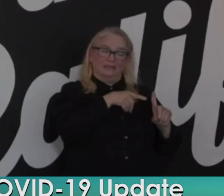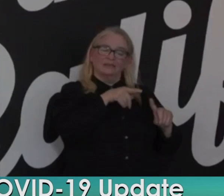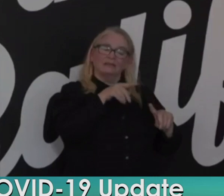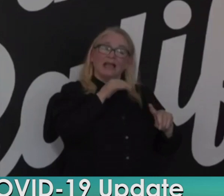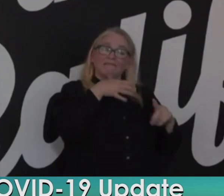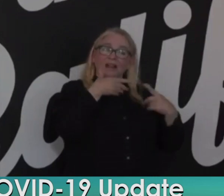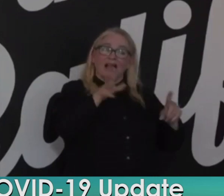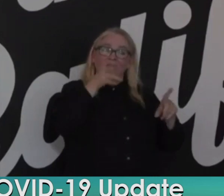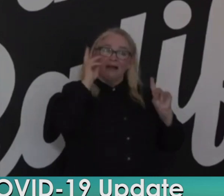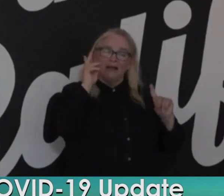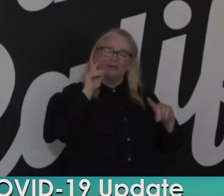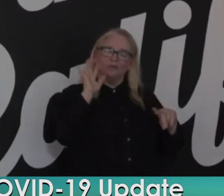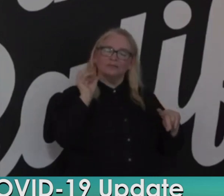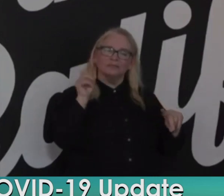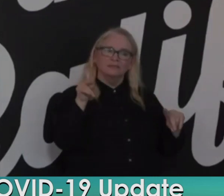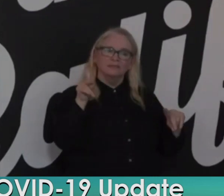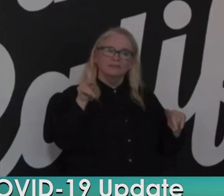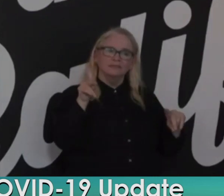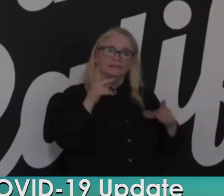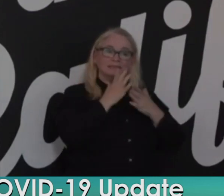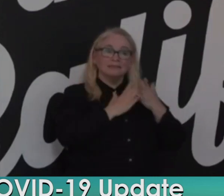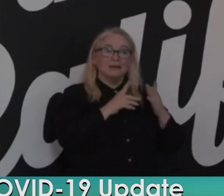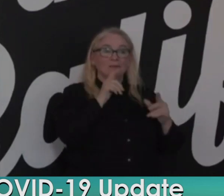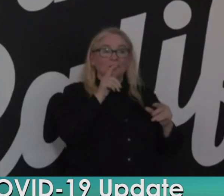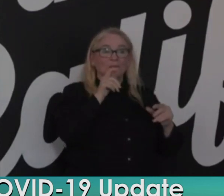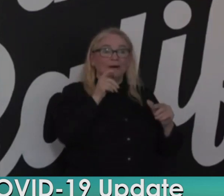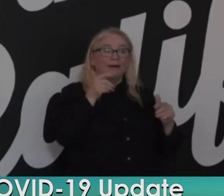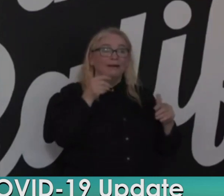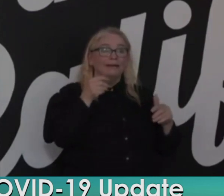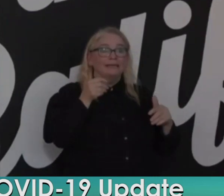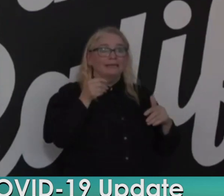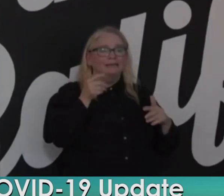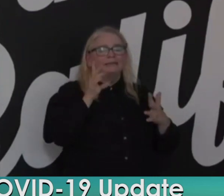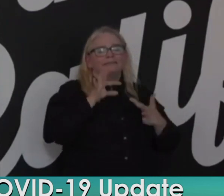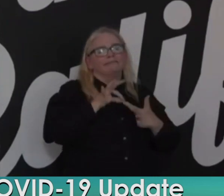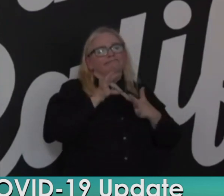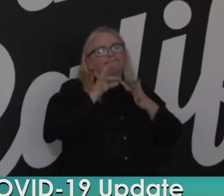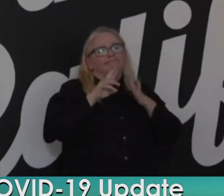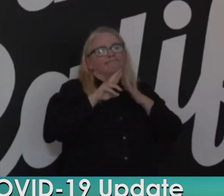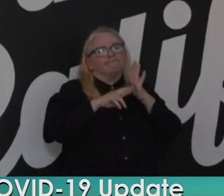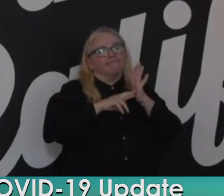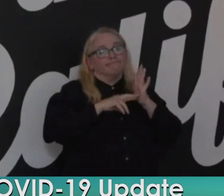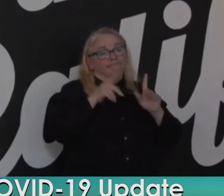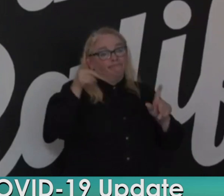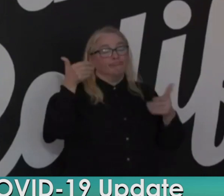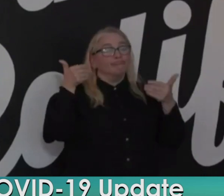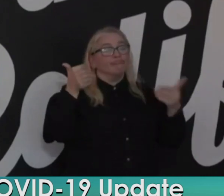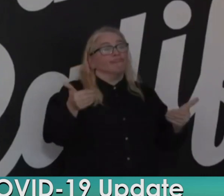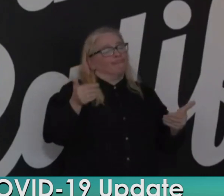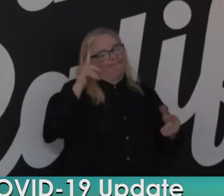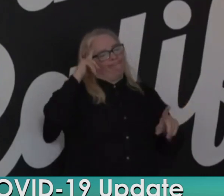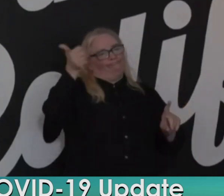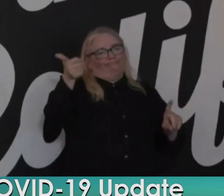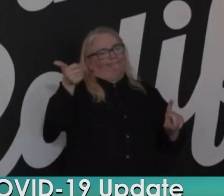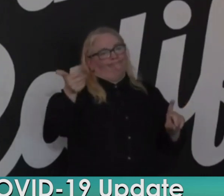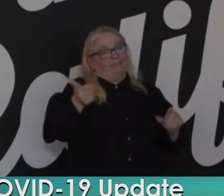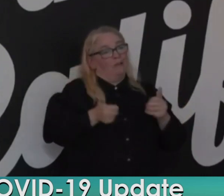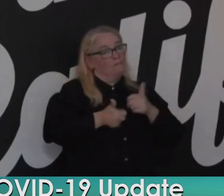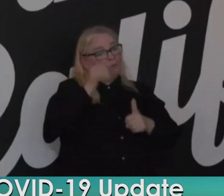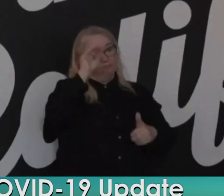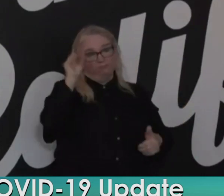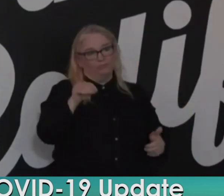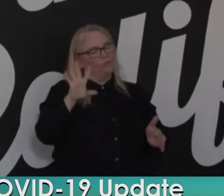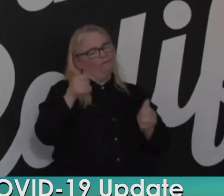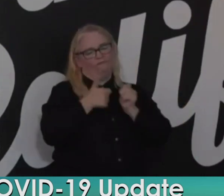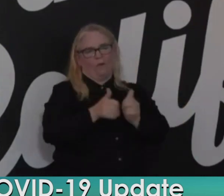examples. These are exceptions. These are real exceptions. The overwhelming majority of Californians are playing by the rules, doing the right